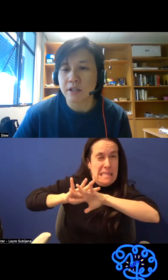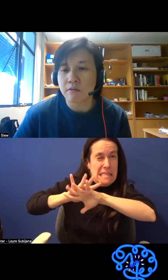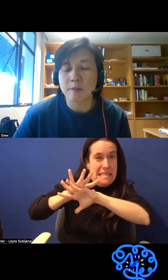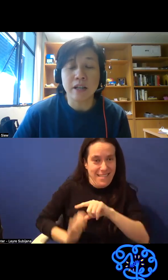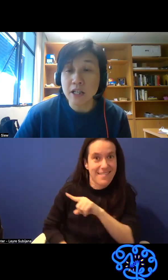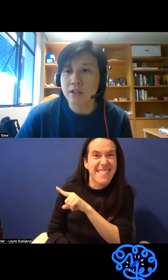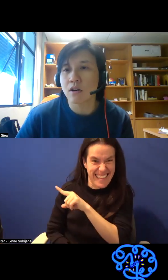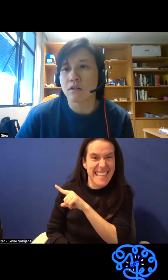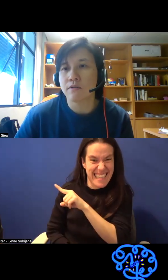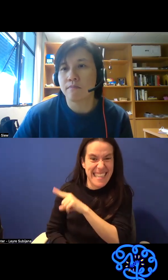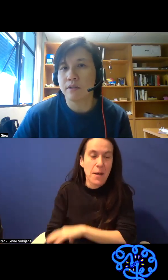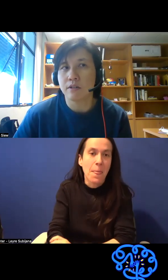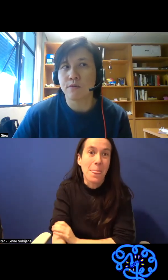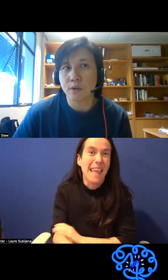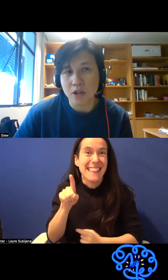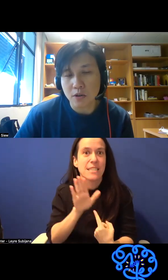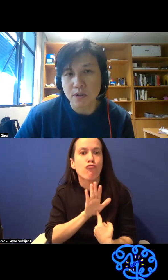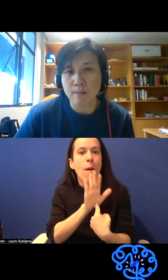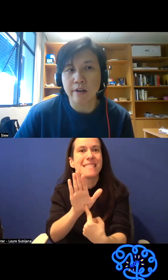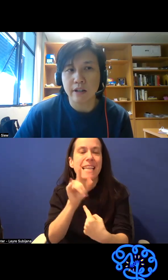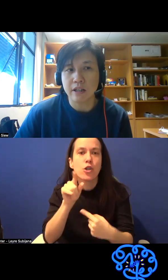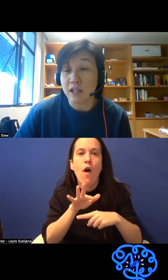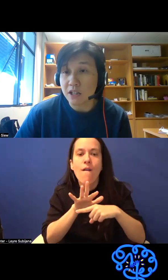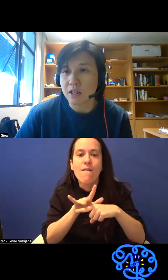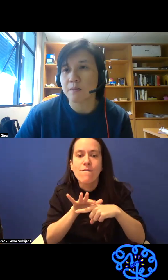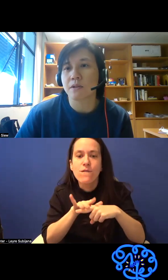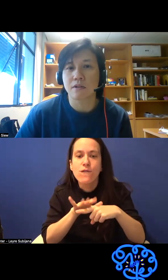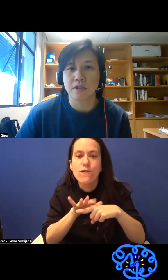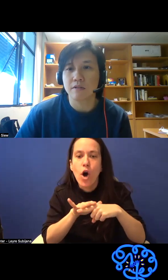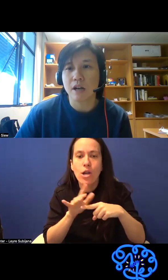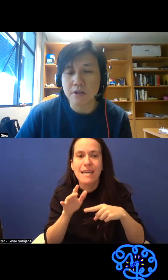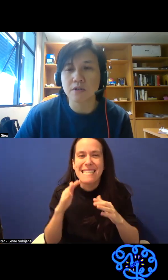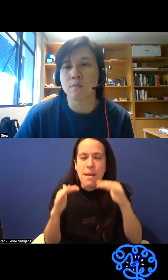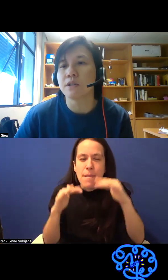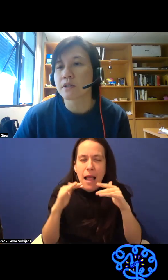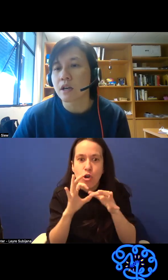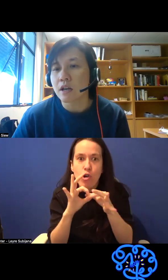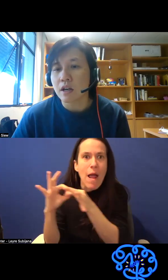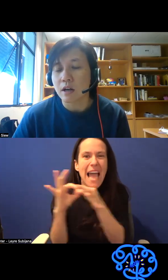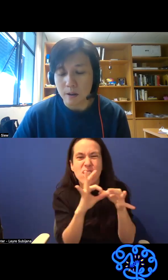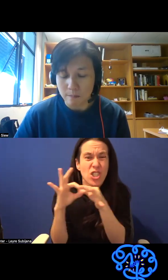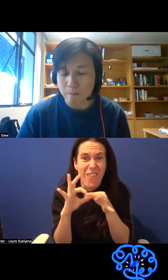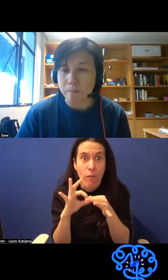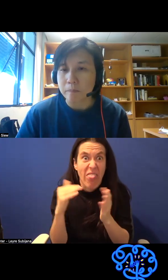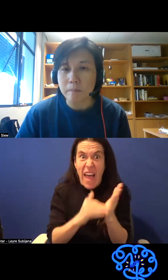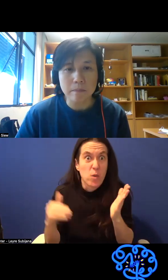this is a representation of the phonological similarity relationships across thousands of words.